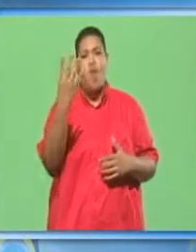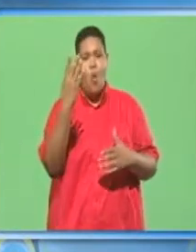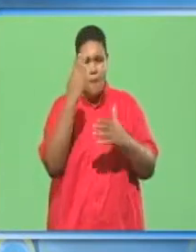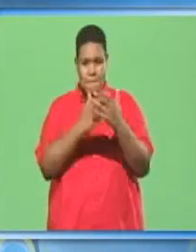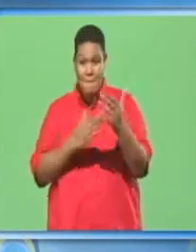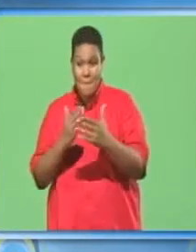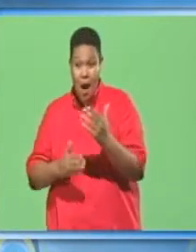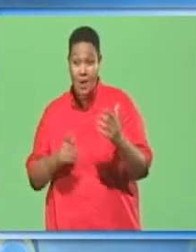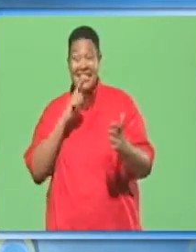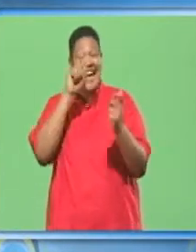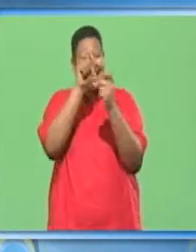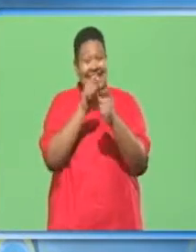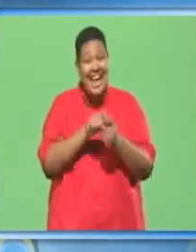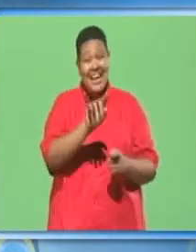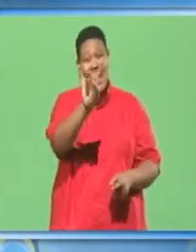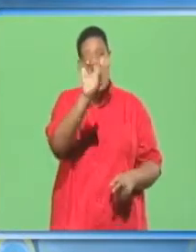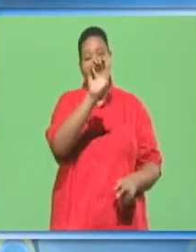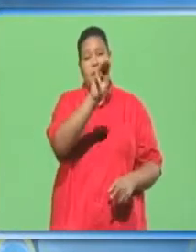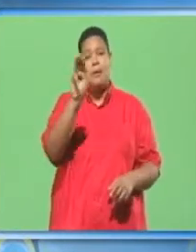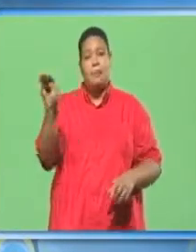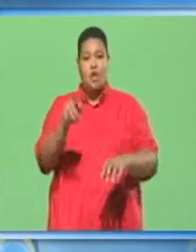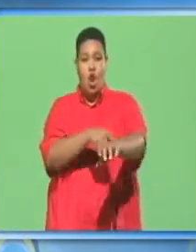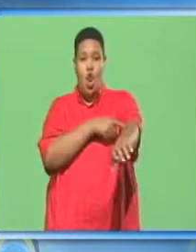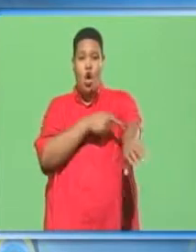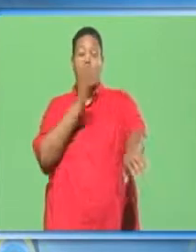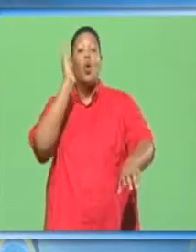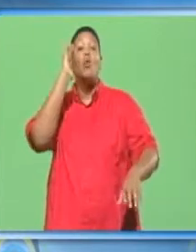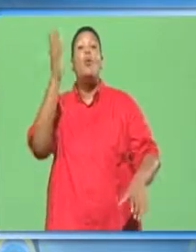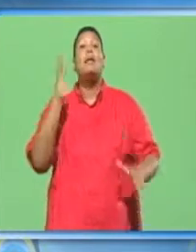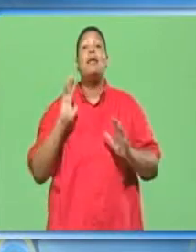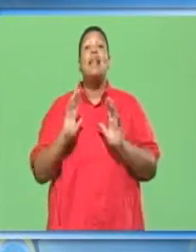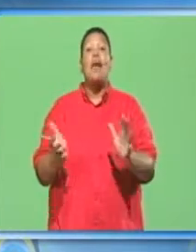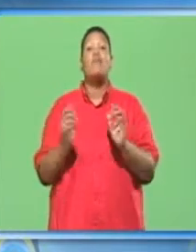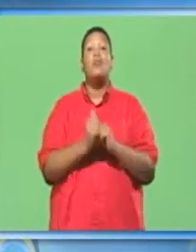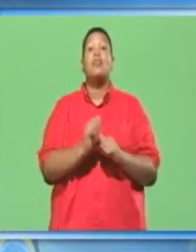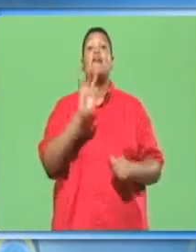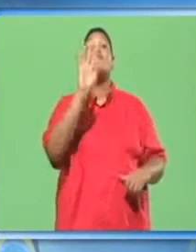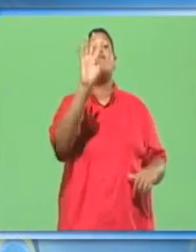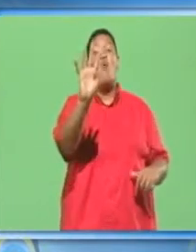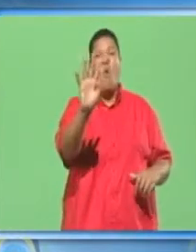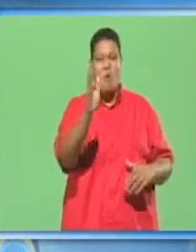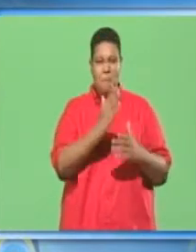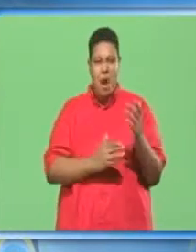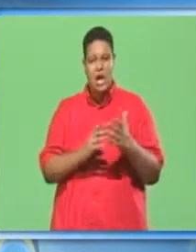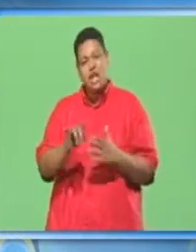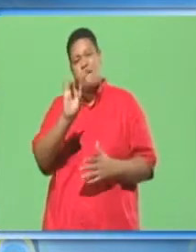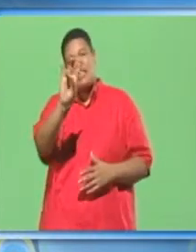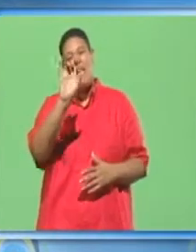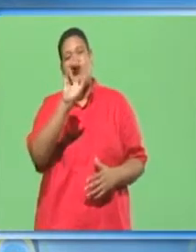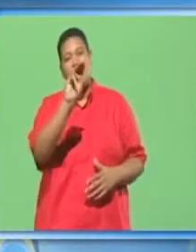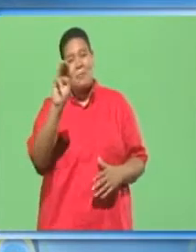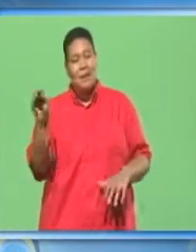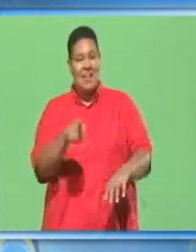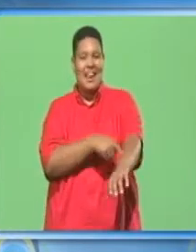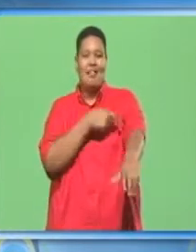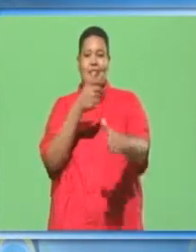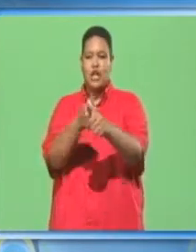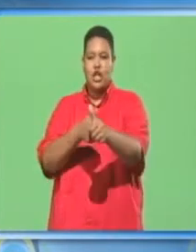exactly 800 millimeter long. You will also be left with 4 pieces of about 700 millimeter length